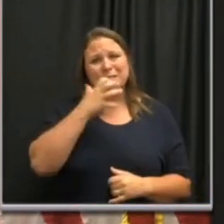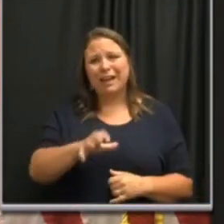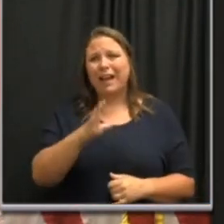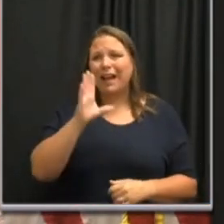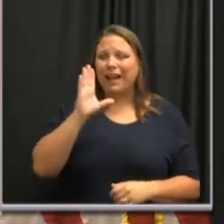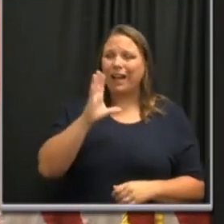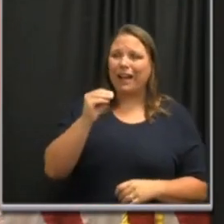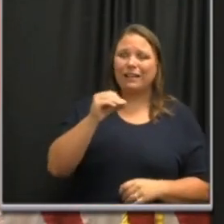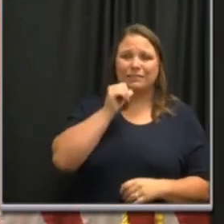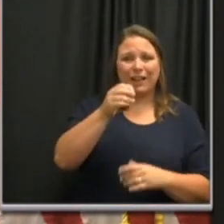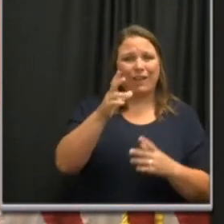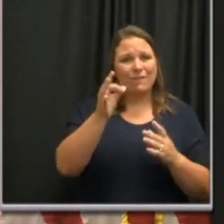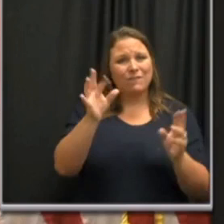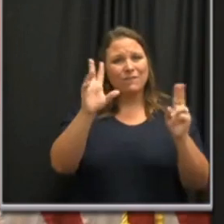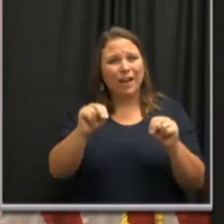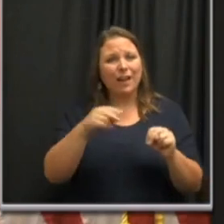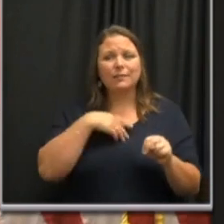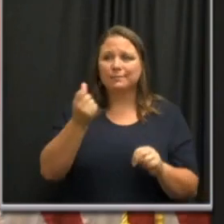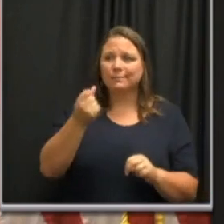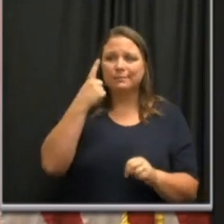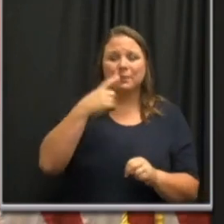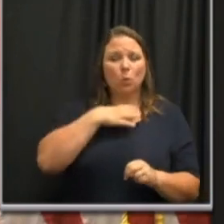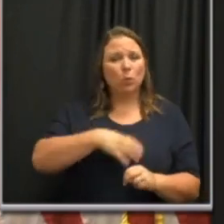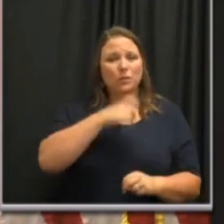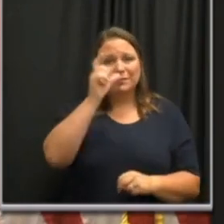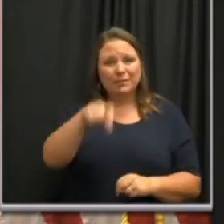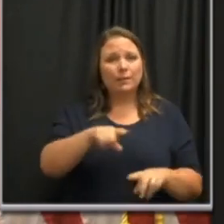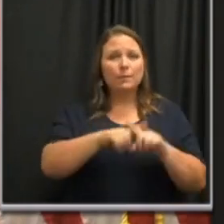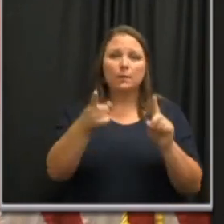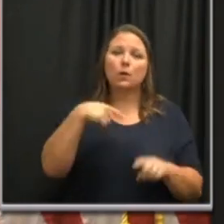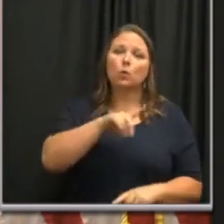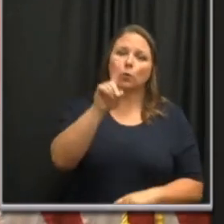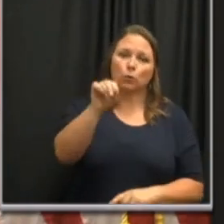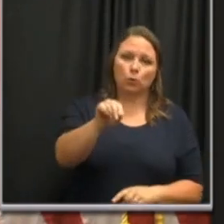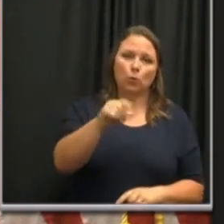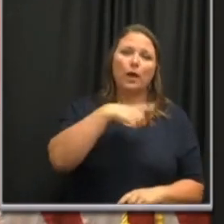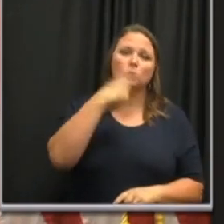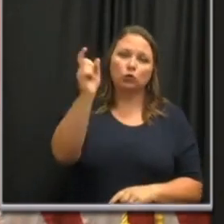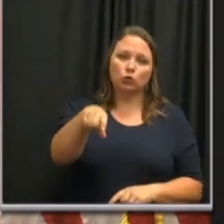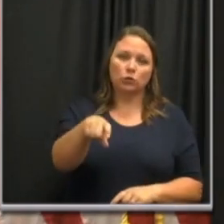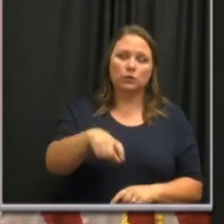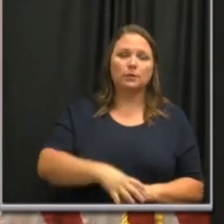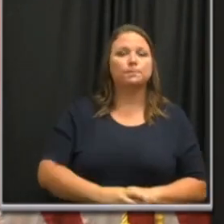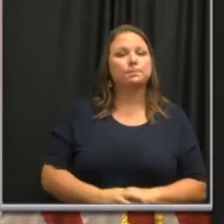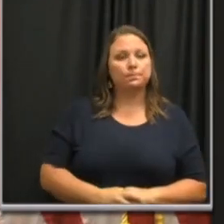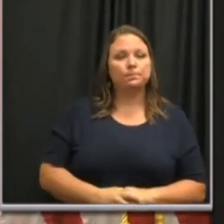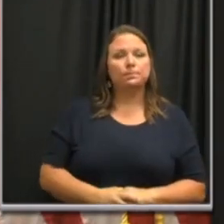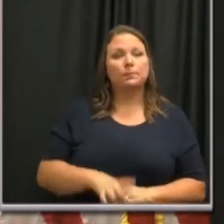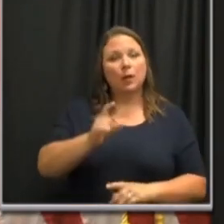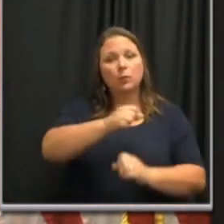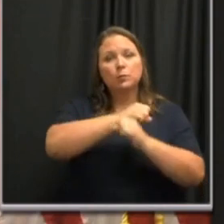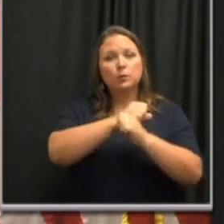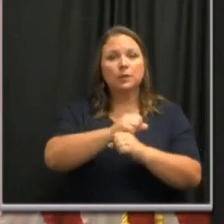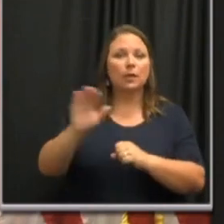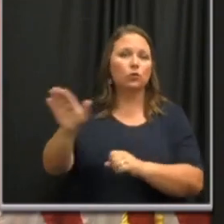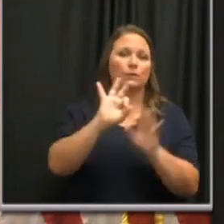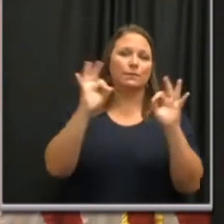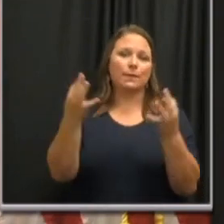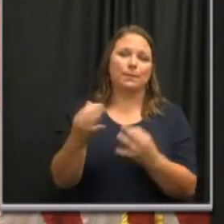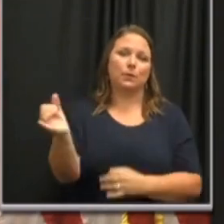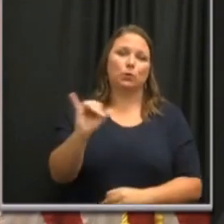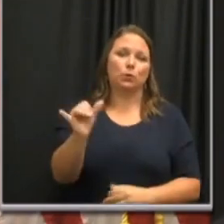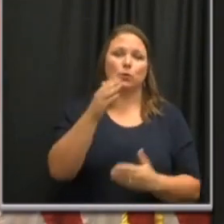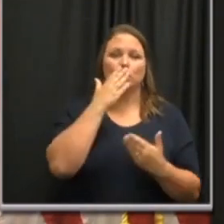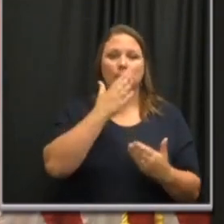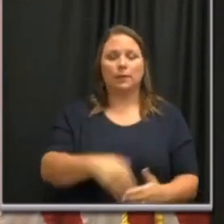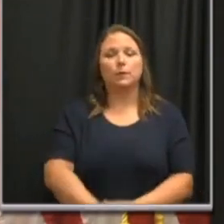and I know all of us would wish that we didn't have to do it, but we do and we should, and it's protecting your loved ones too.